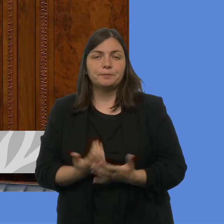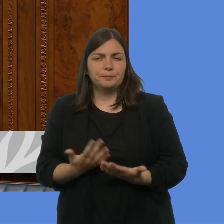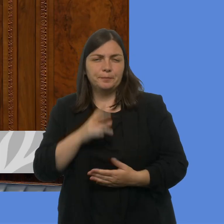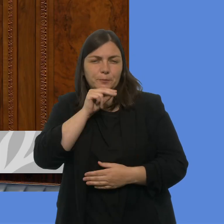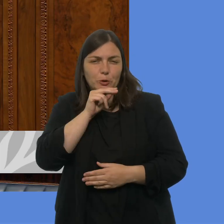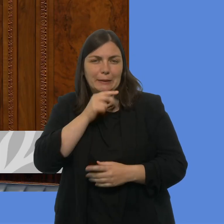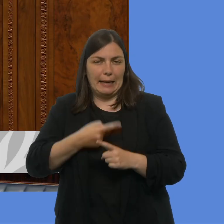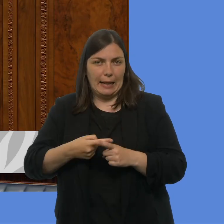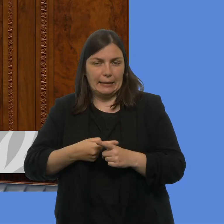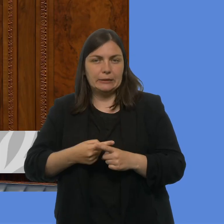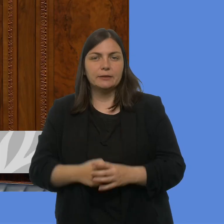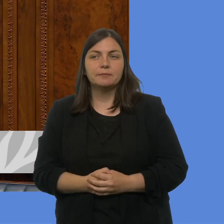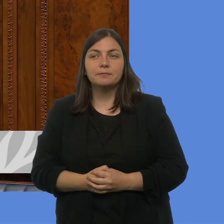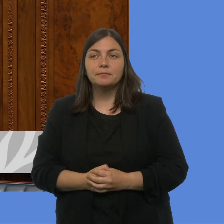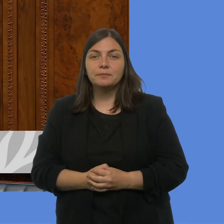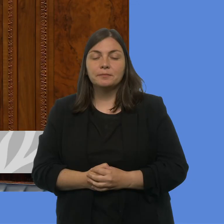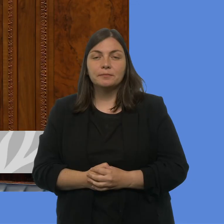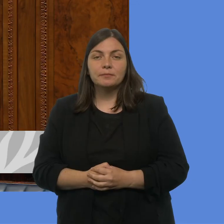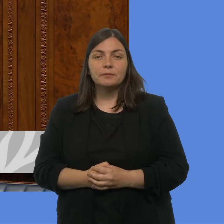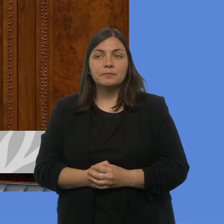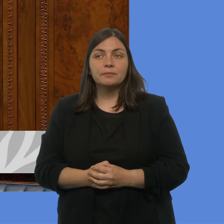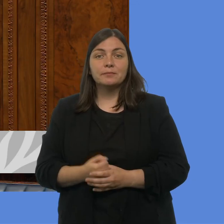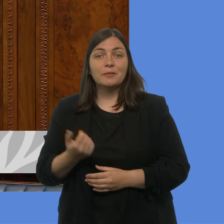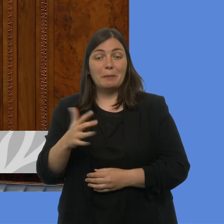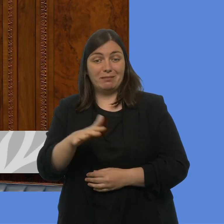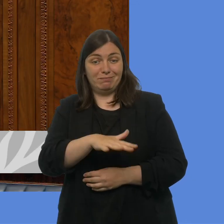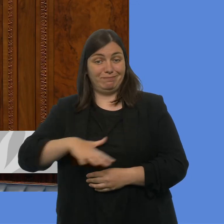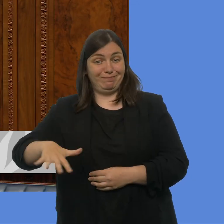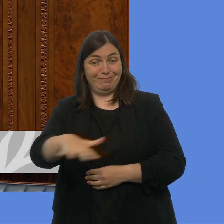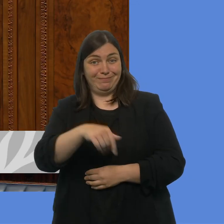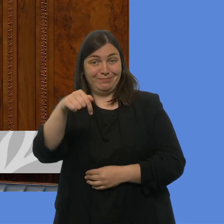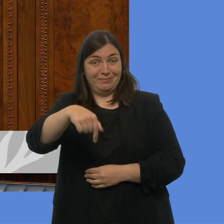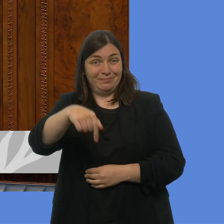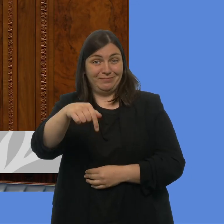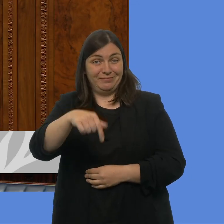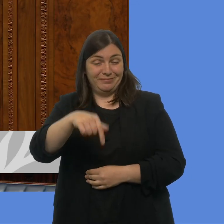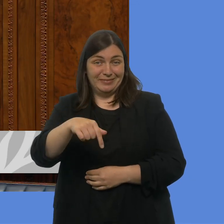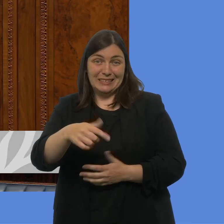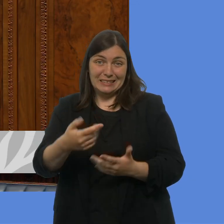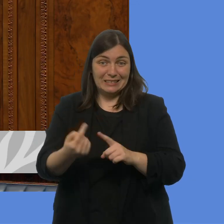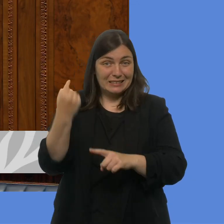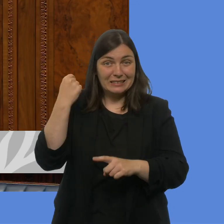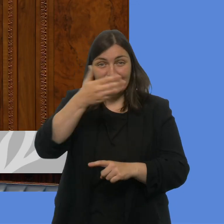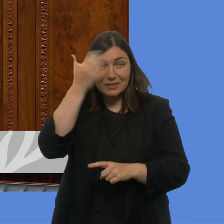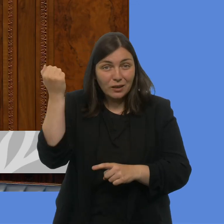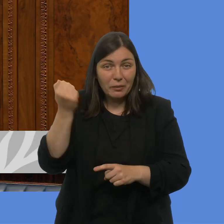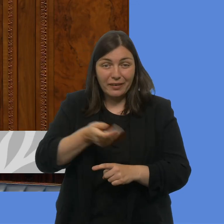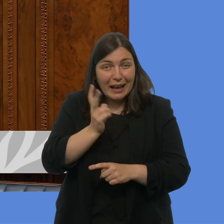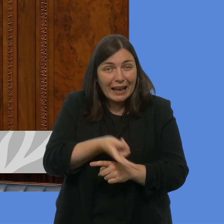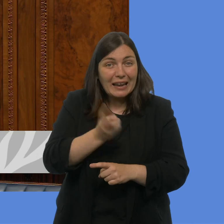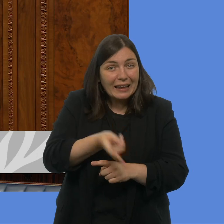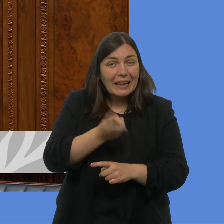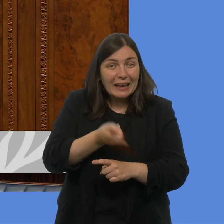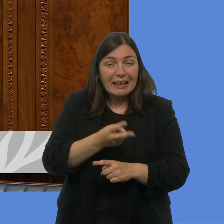TEO has facilitated further bonfire activity on that site this summer. Hopefully we'll see progress there in the near